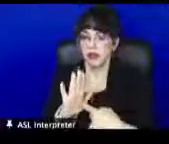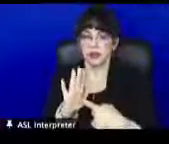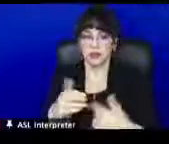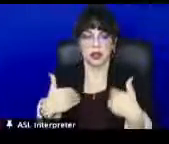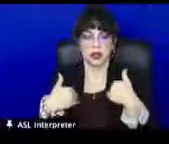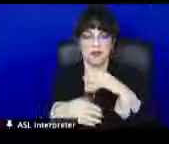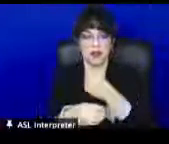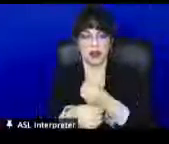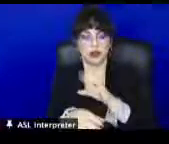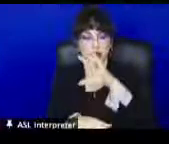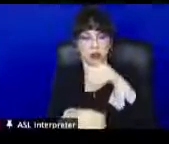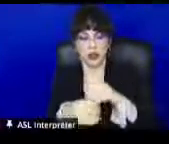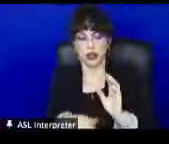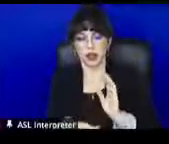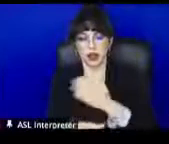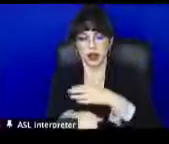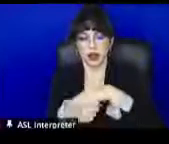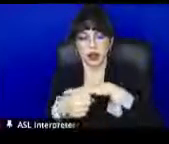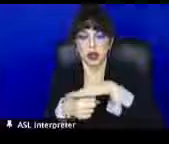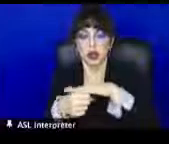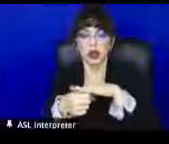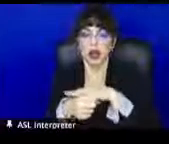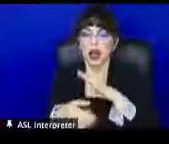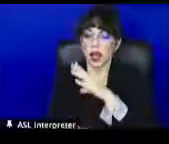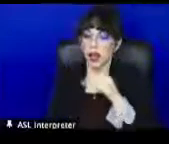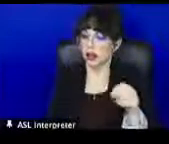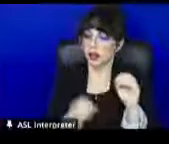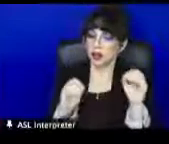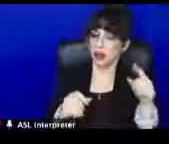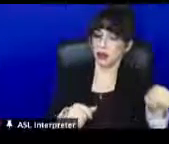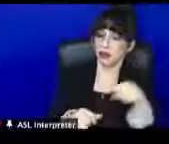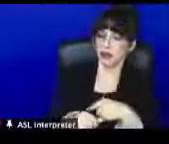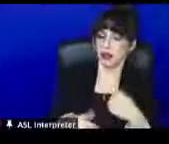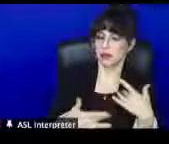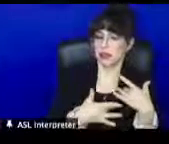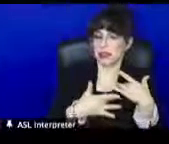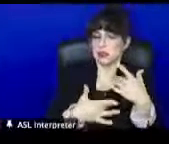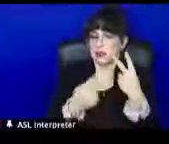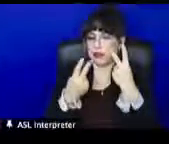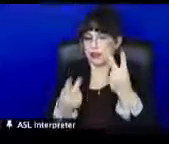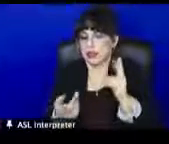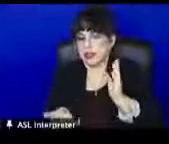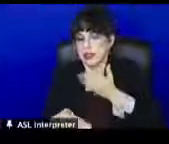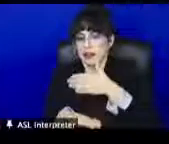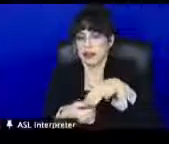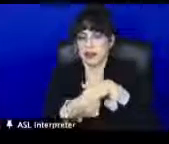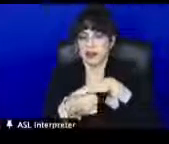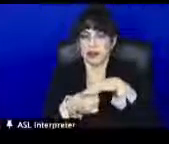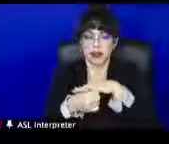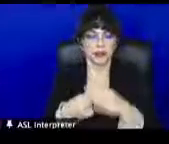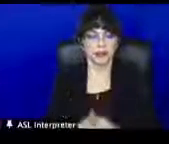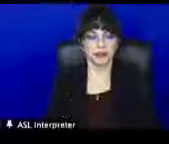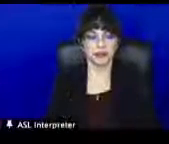our proposed area, and none of them routinely visits this area.